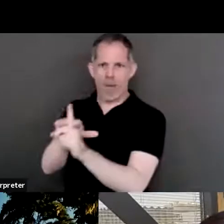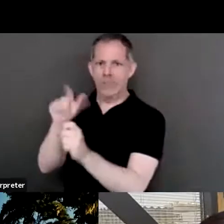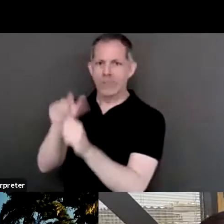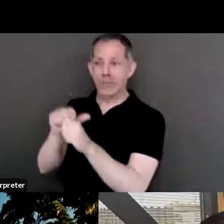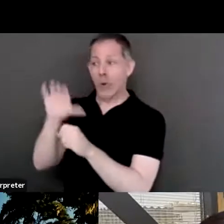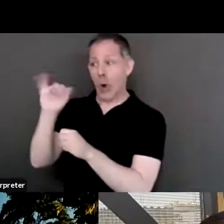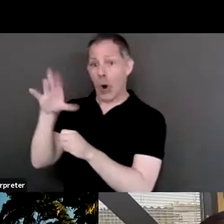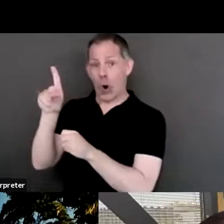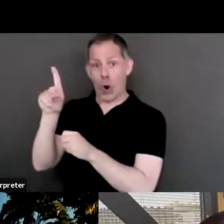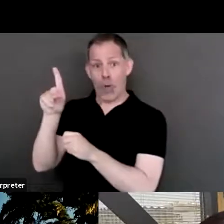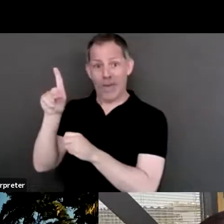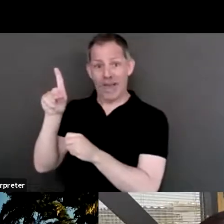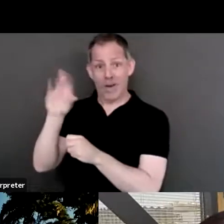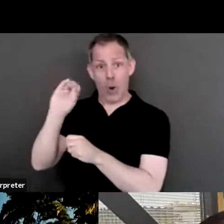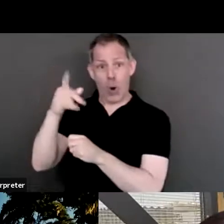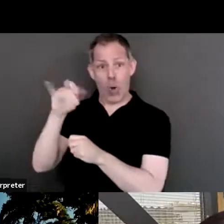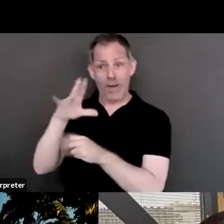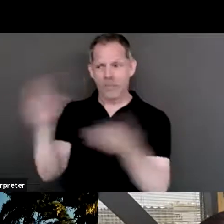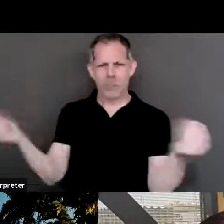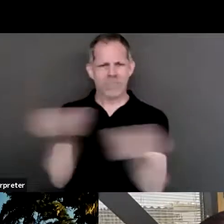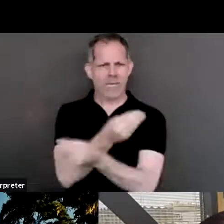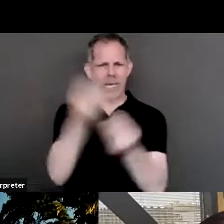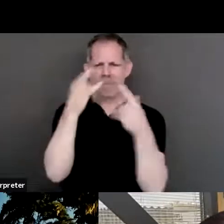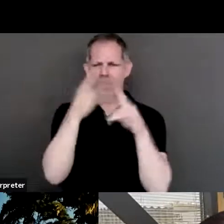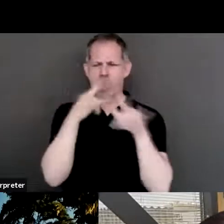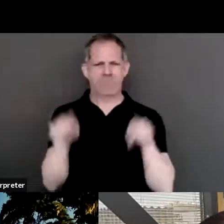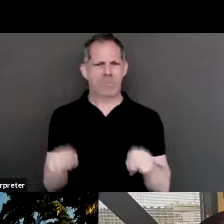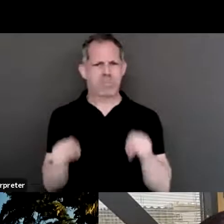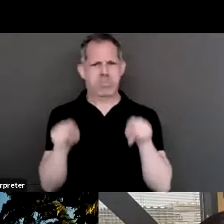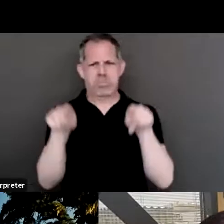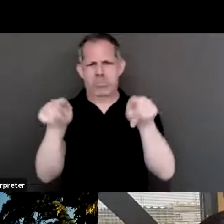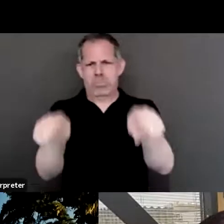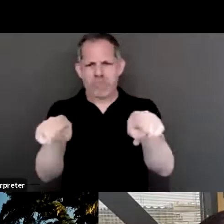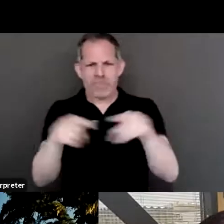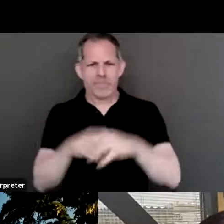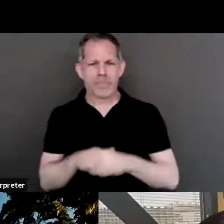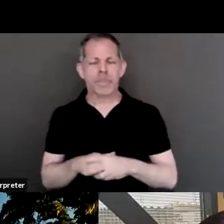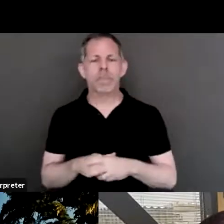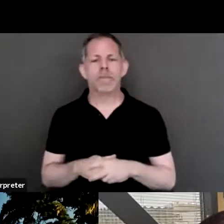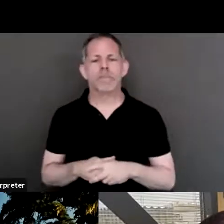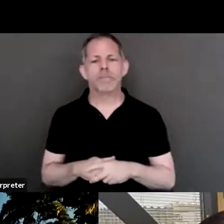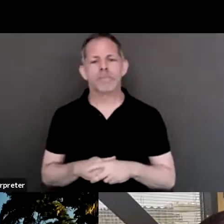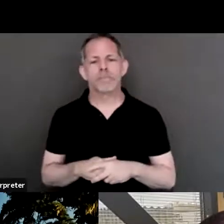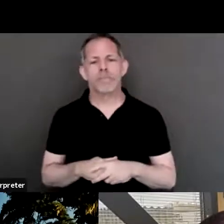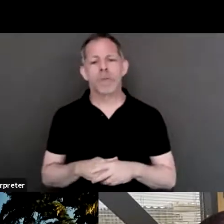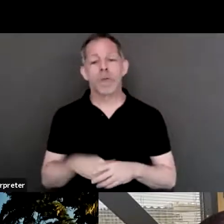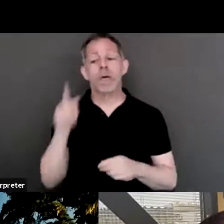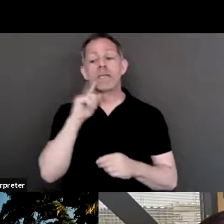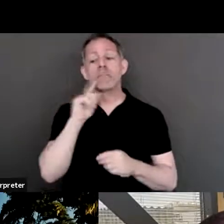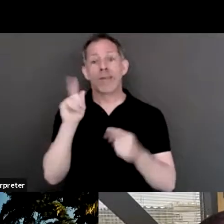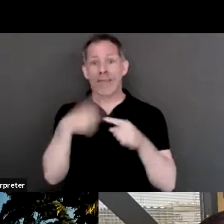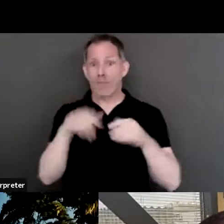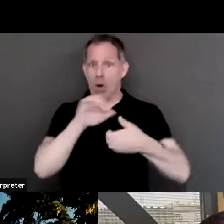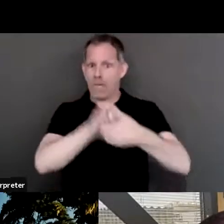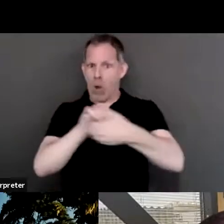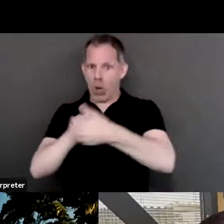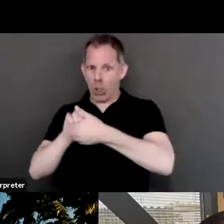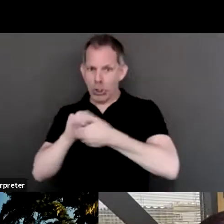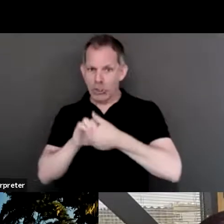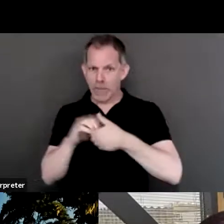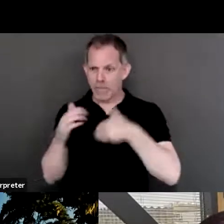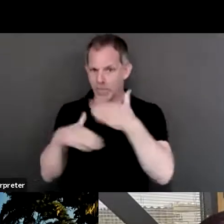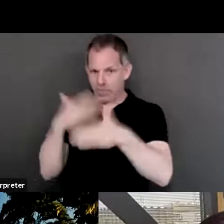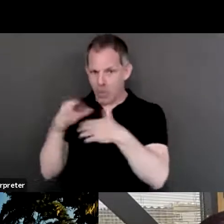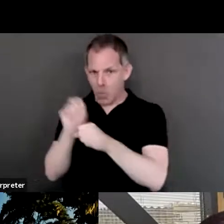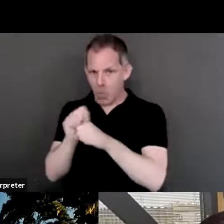overall, Dr. Spitters mentioned partnerships. So as we were tackling opioids, as we've been tackling